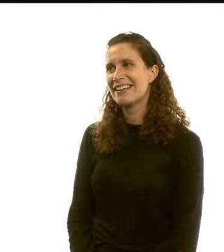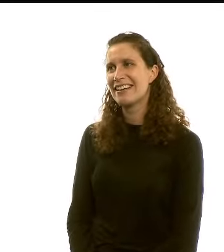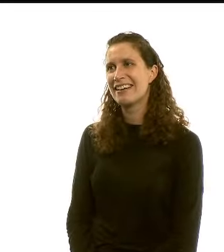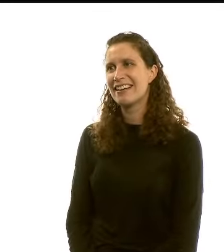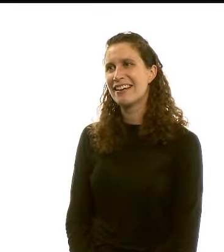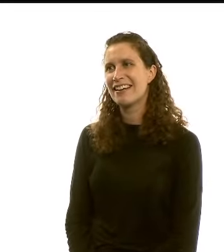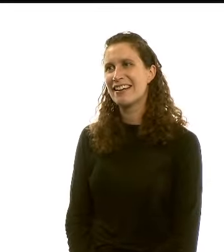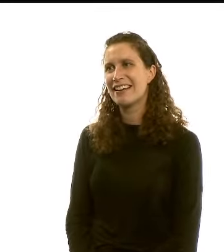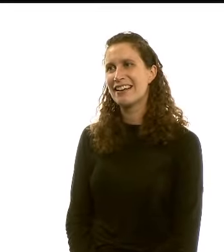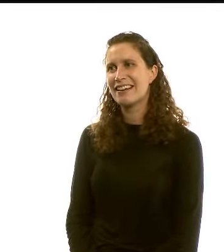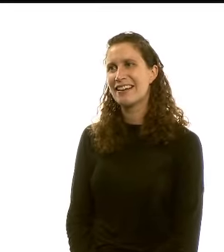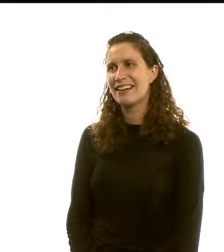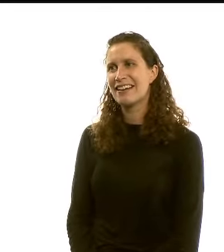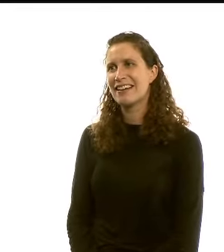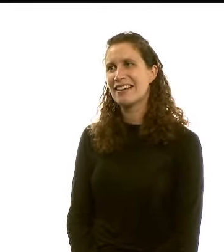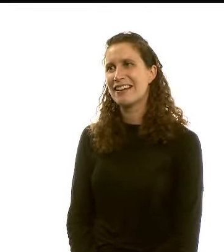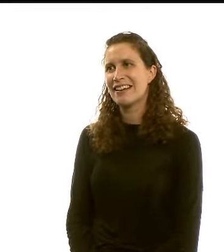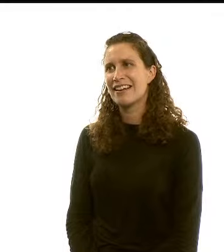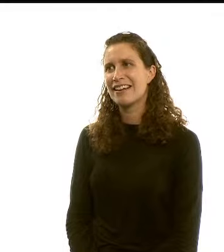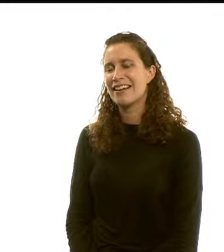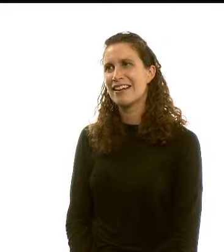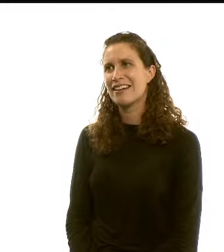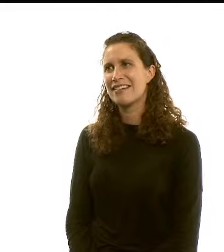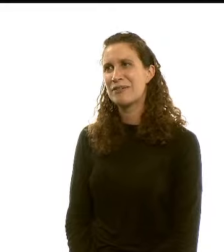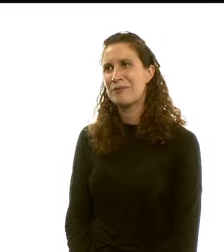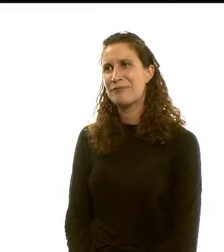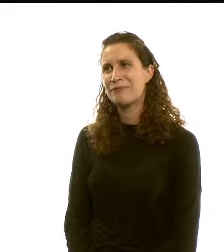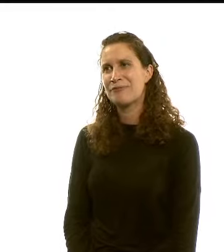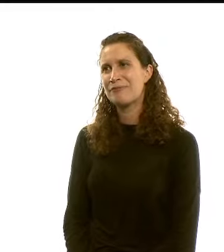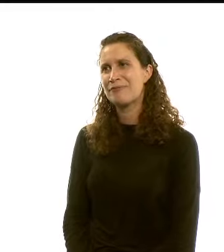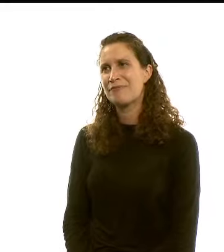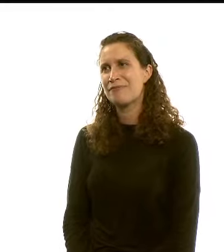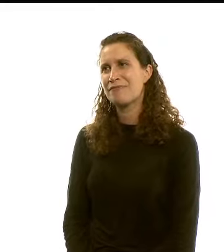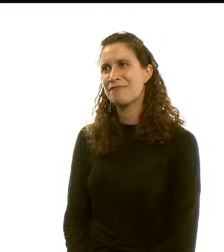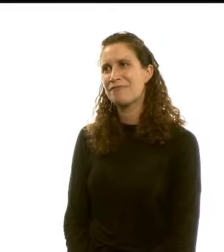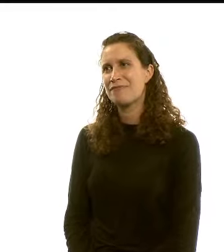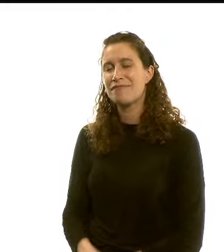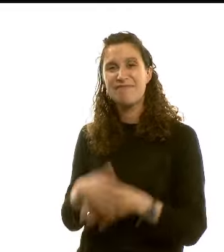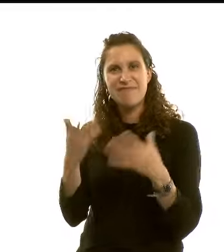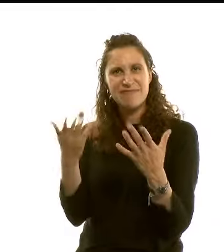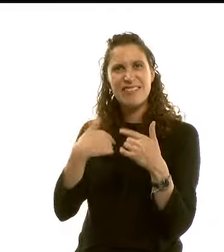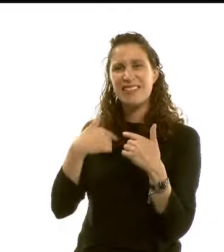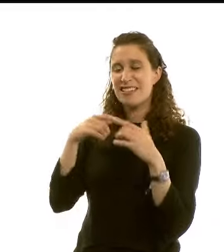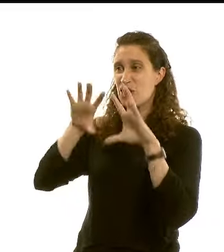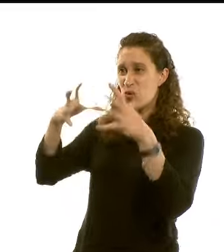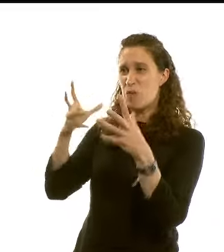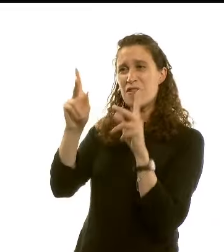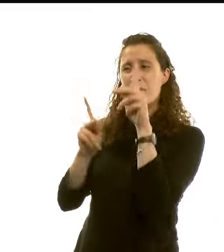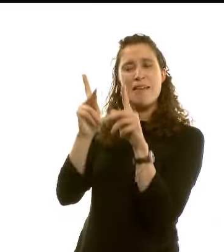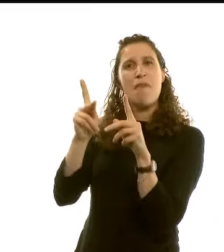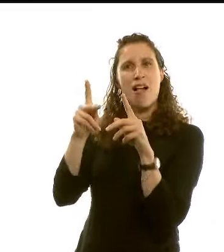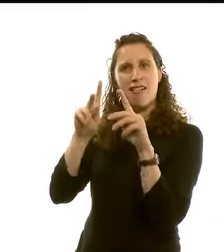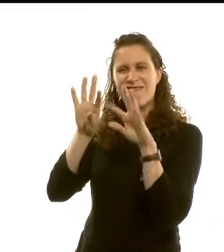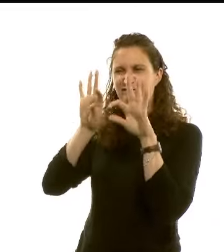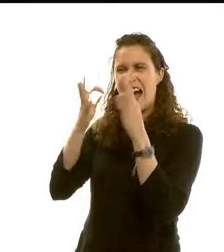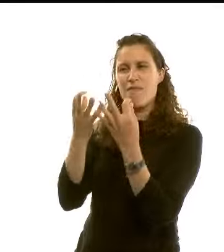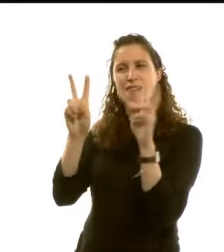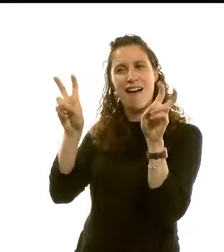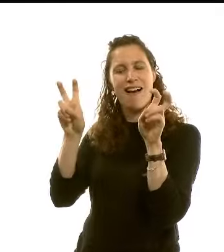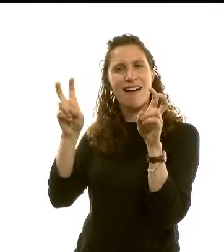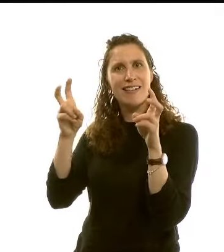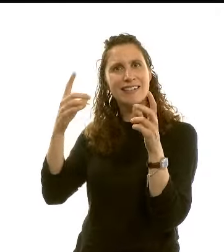I really found a family of people that are like-minded. We all love to bounce ideas off